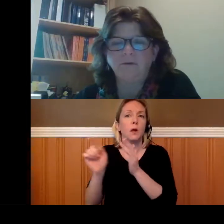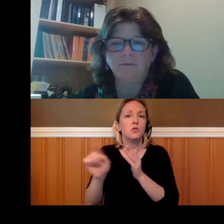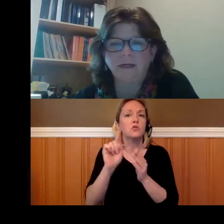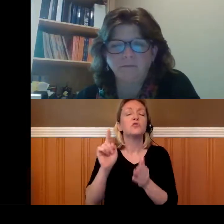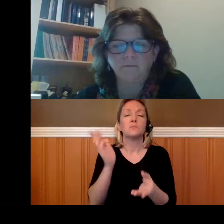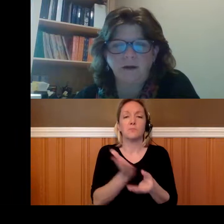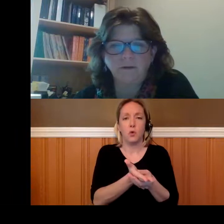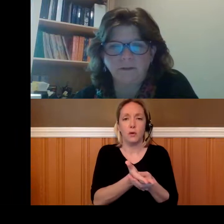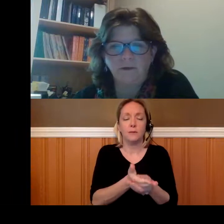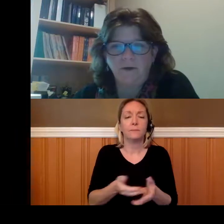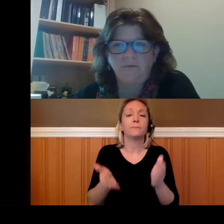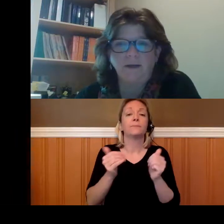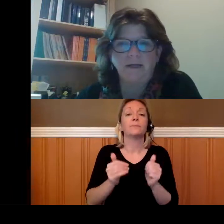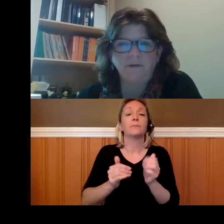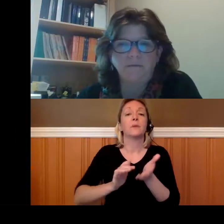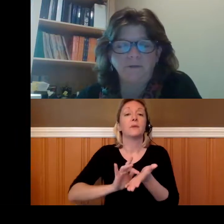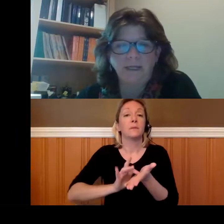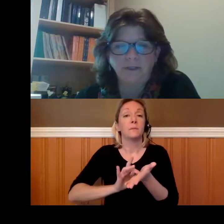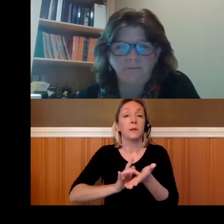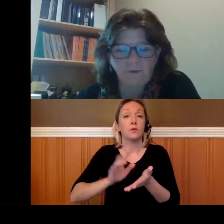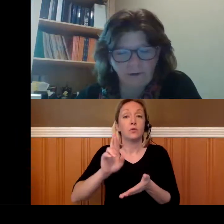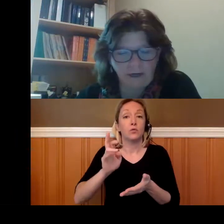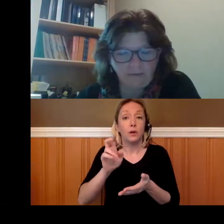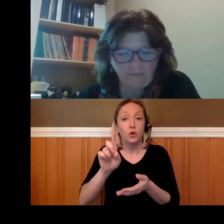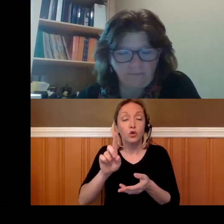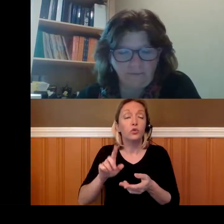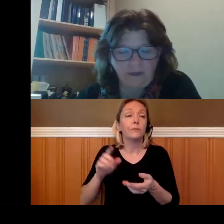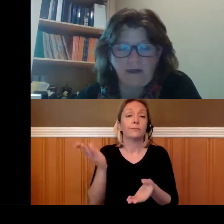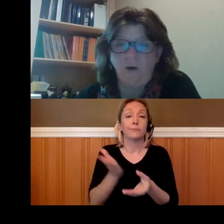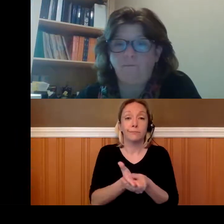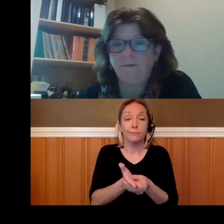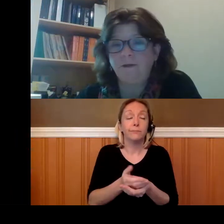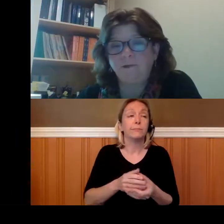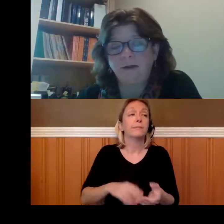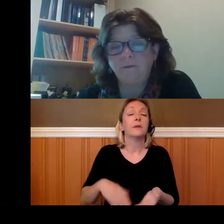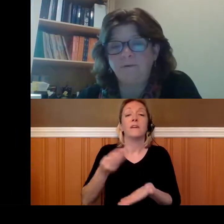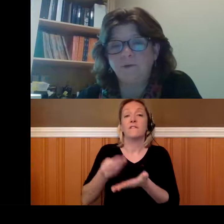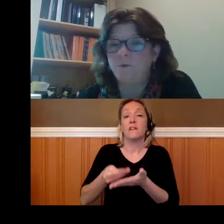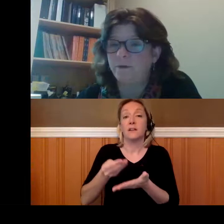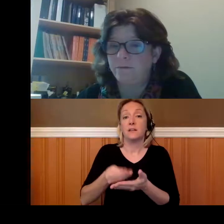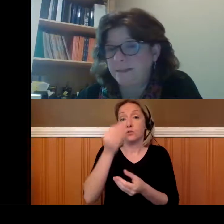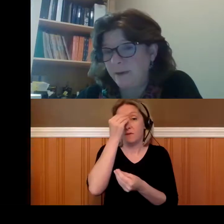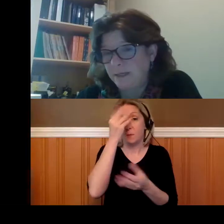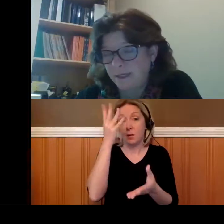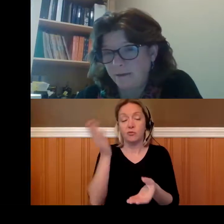records, financial information for your child. Hopefully your child will leave school with a resume together.